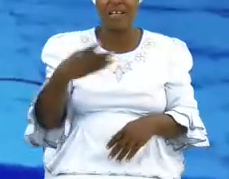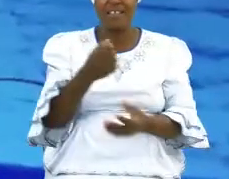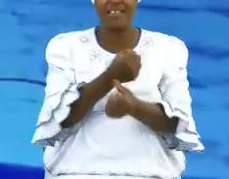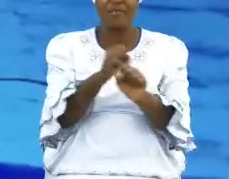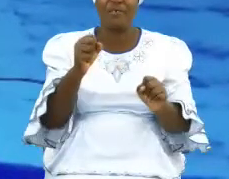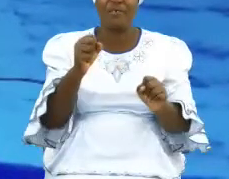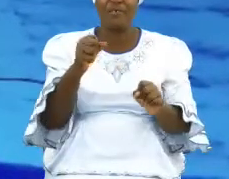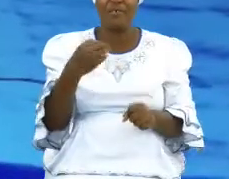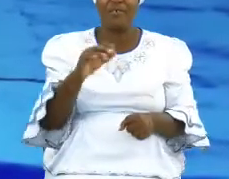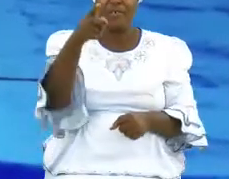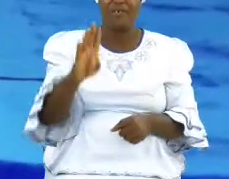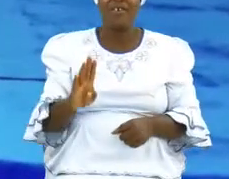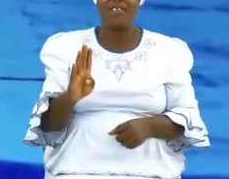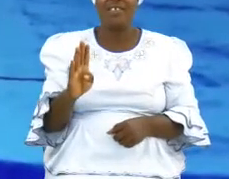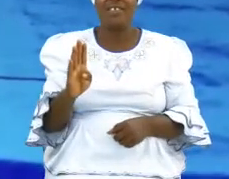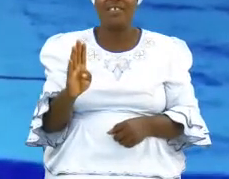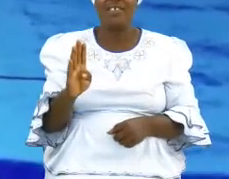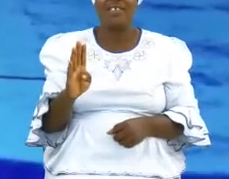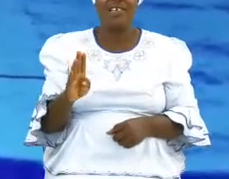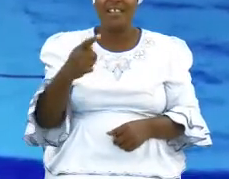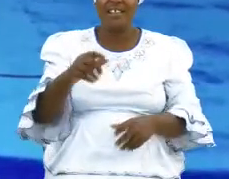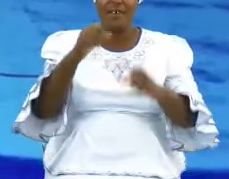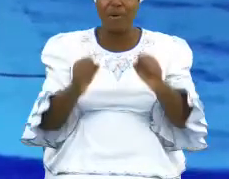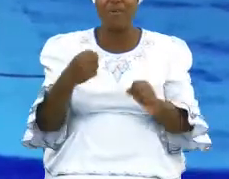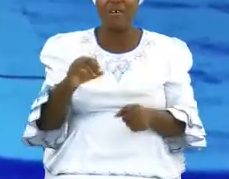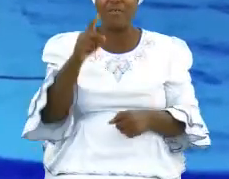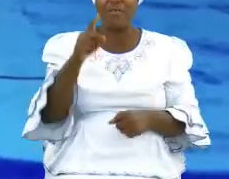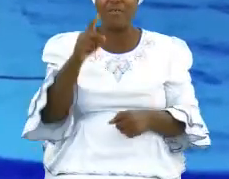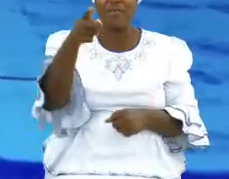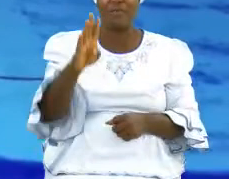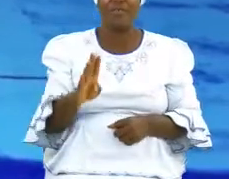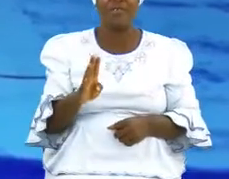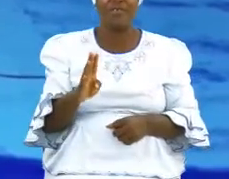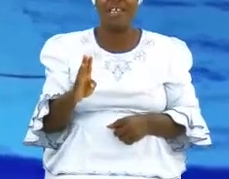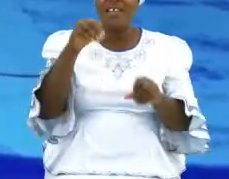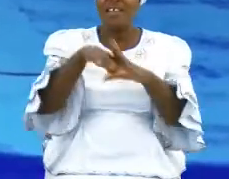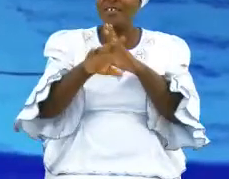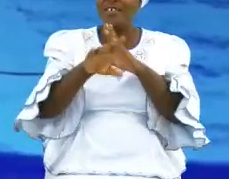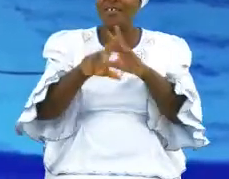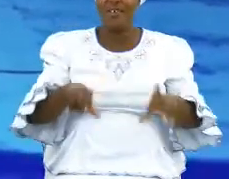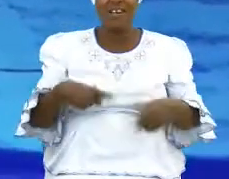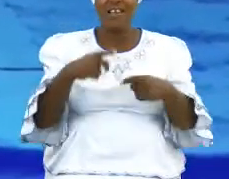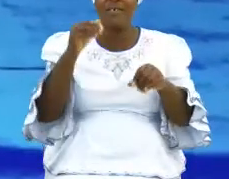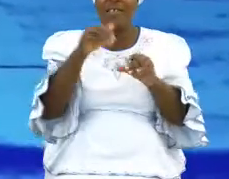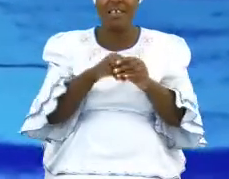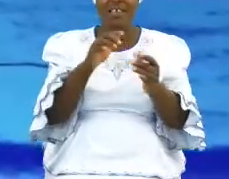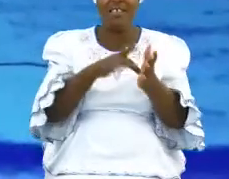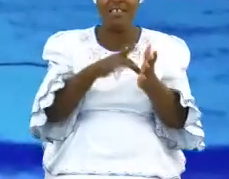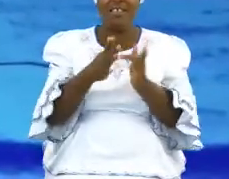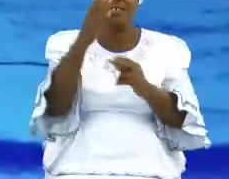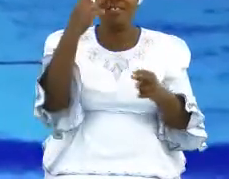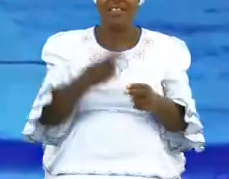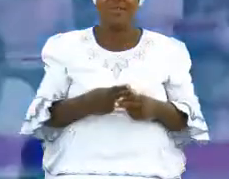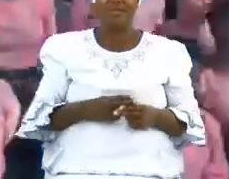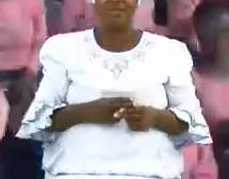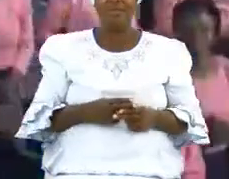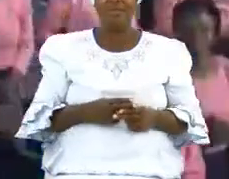of God, the power of God in your life in Jesus' name.